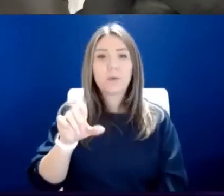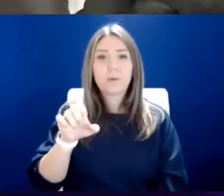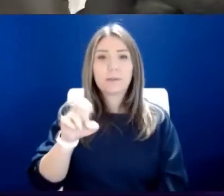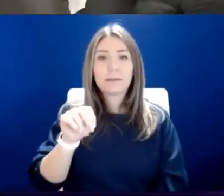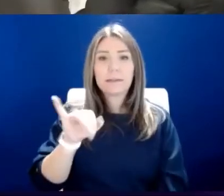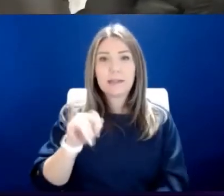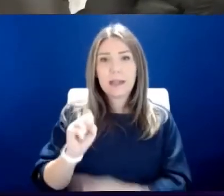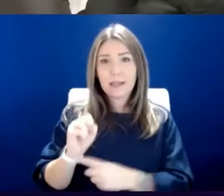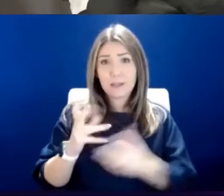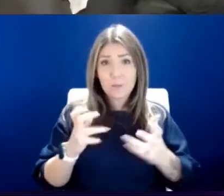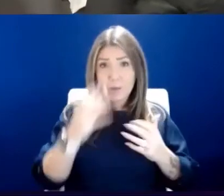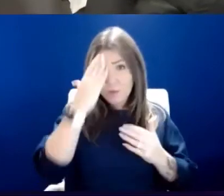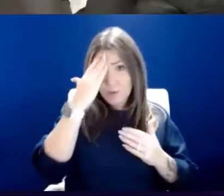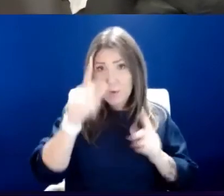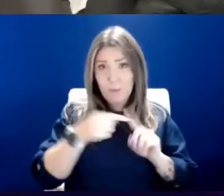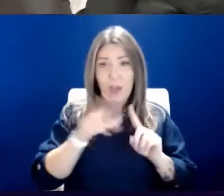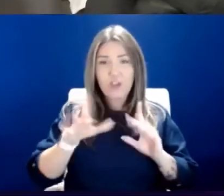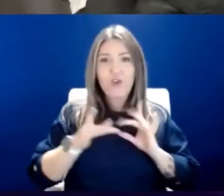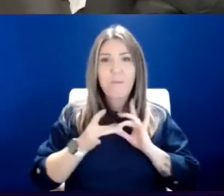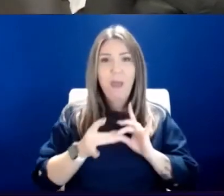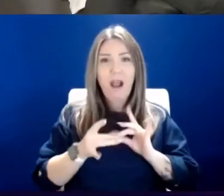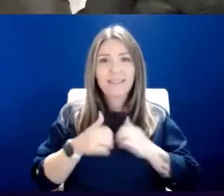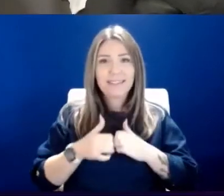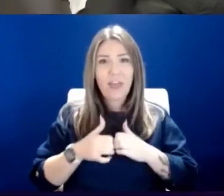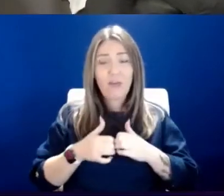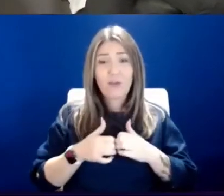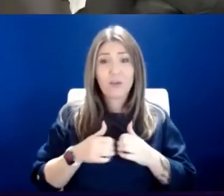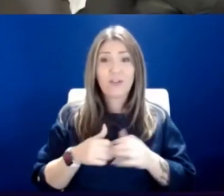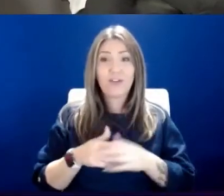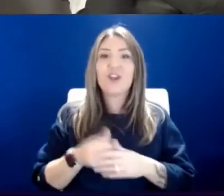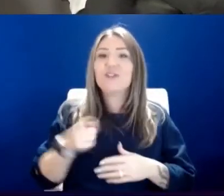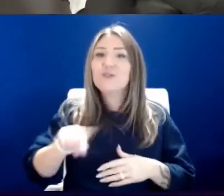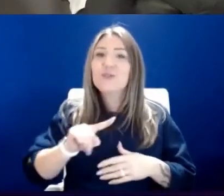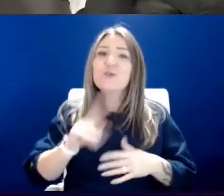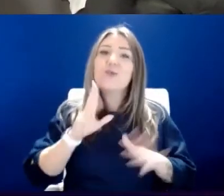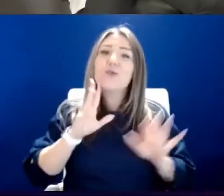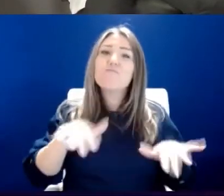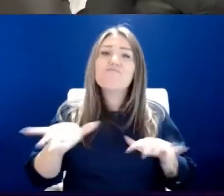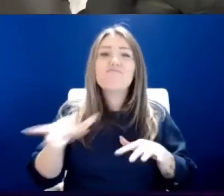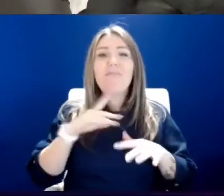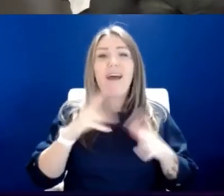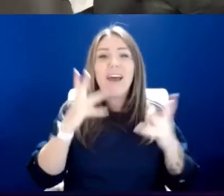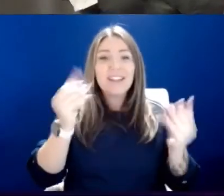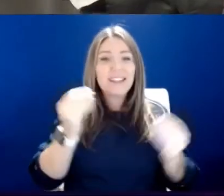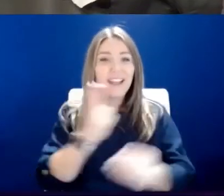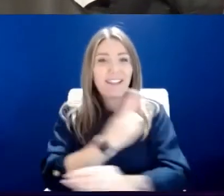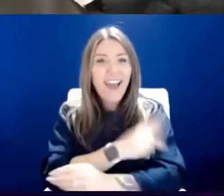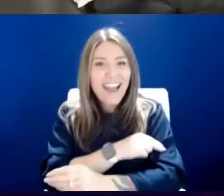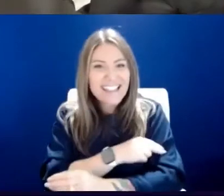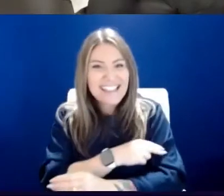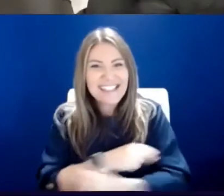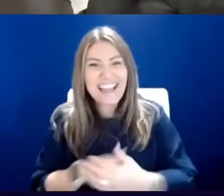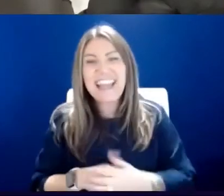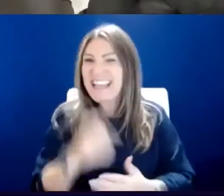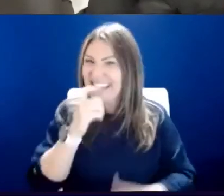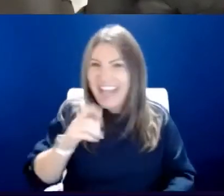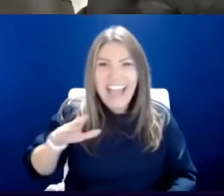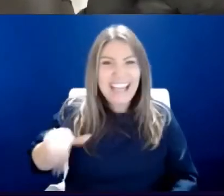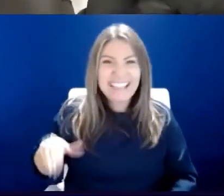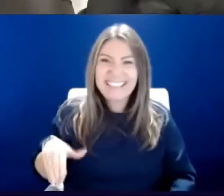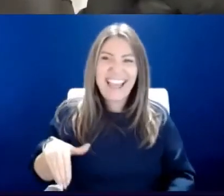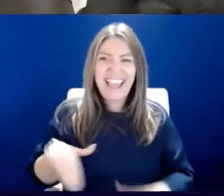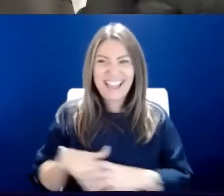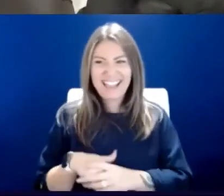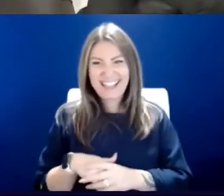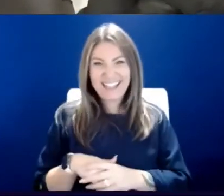your bond together. Do you hang out outside of the hospital? Not yet. That's a good question. Yes, not